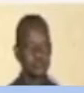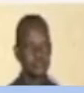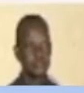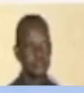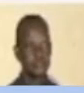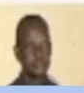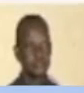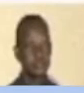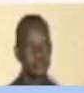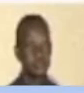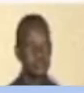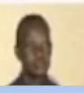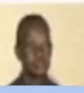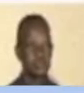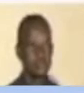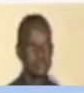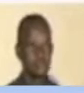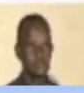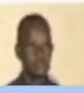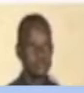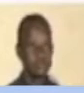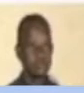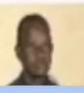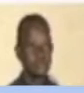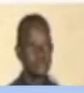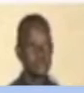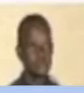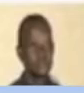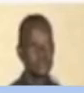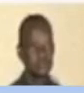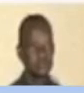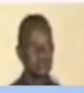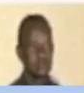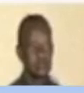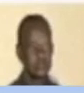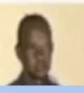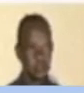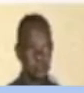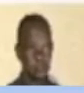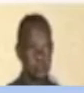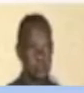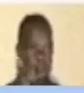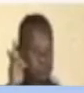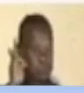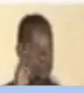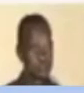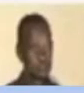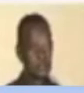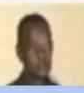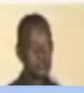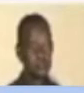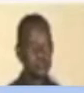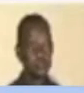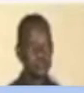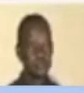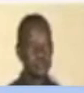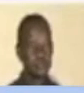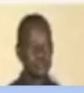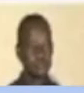families. The aim of these guidelines is to help